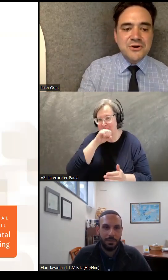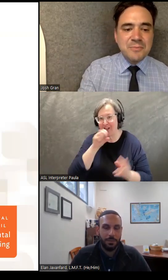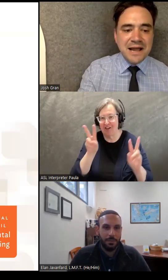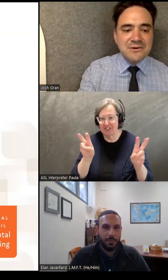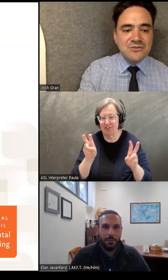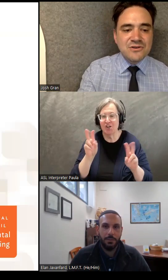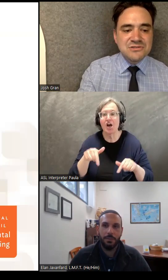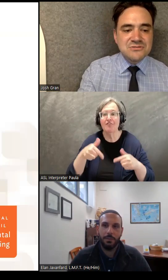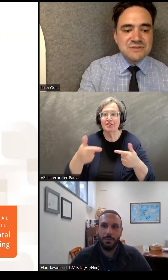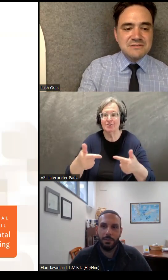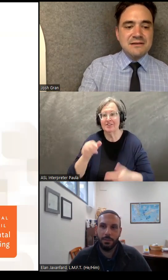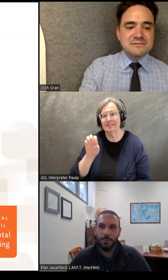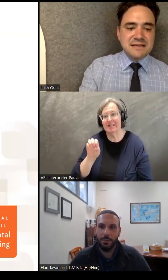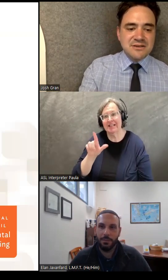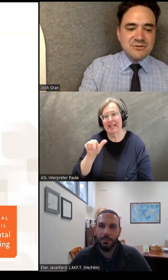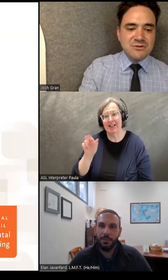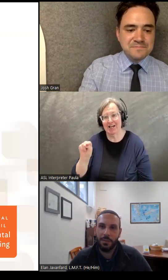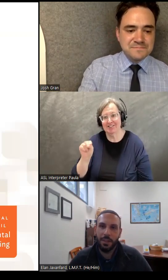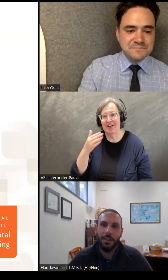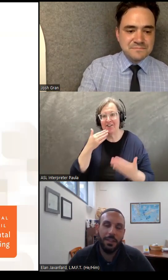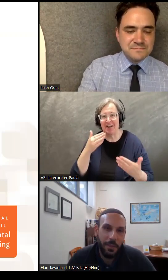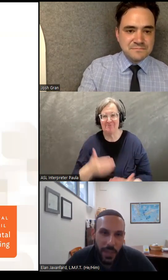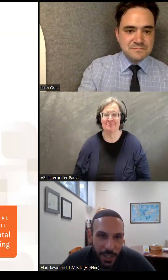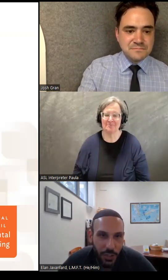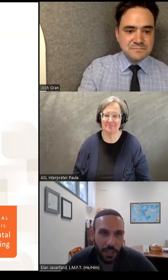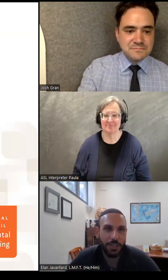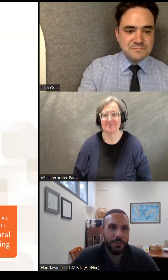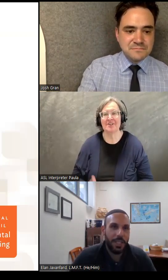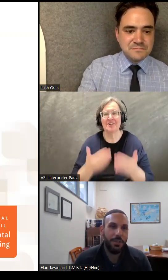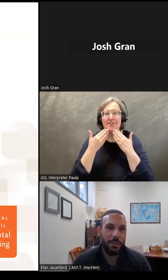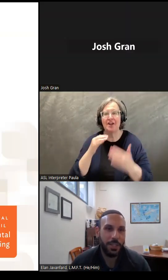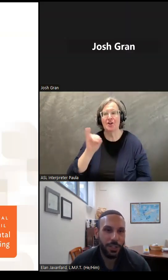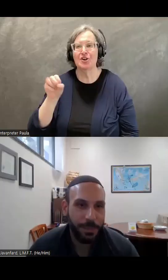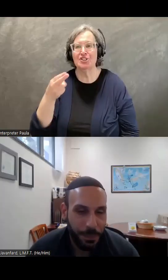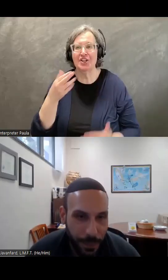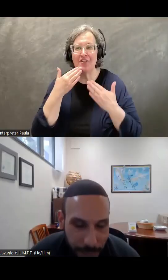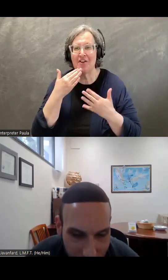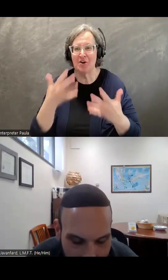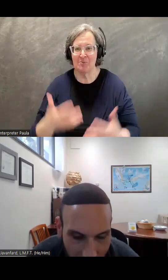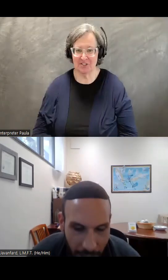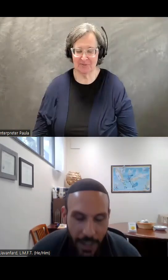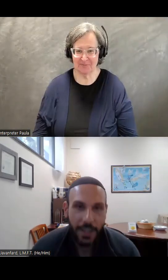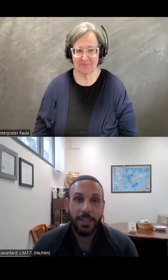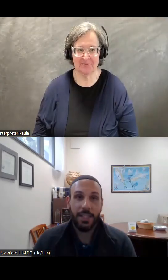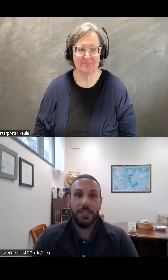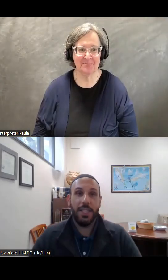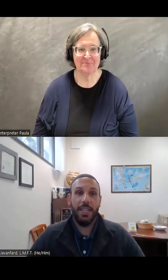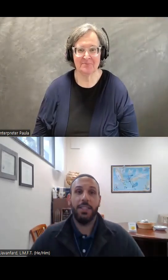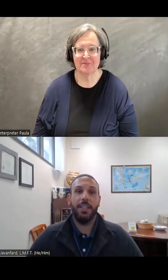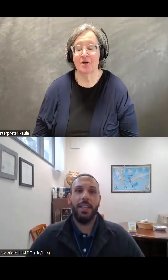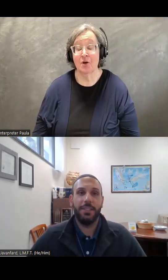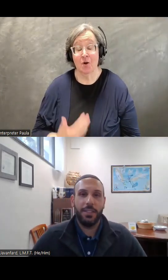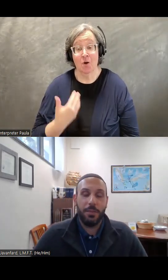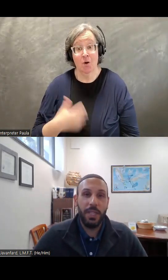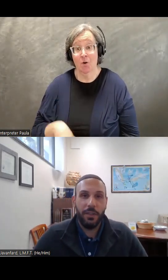will turn it back over to Elon. Thank you all. Thank you, Josh. Thank you very much. It's a lot to take